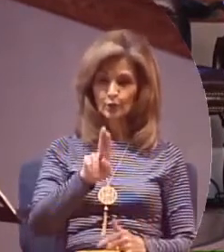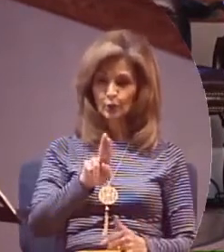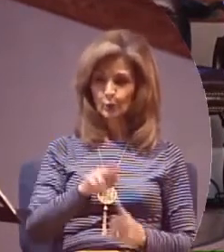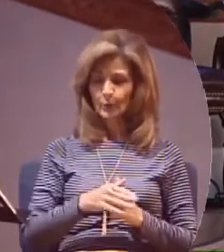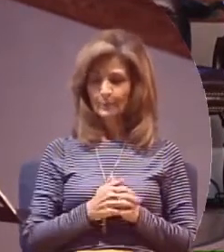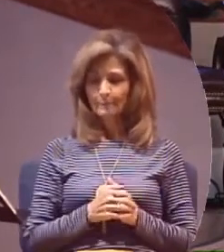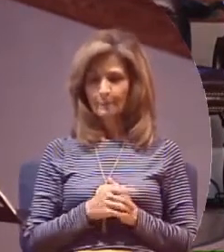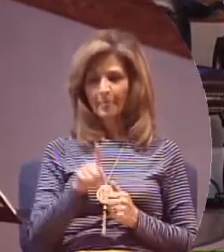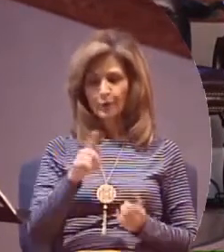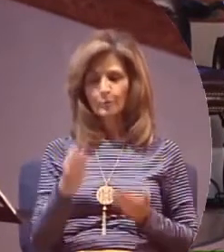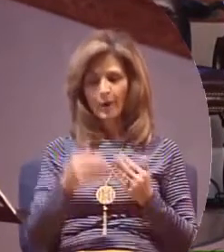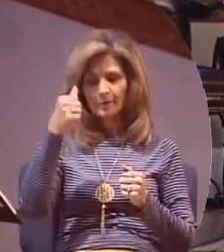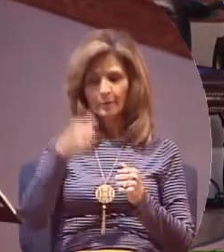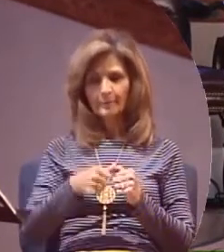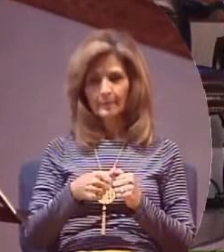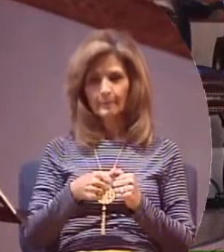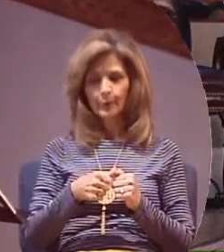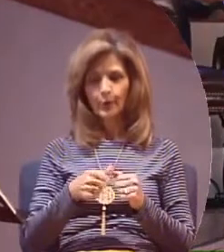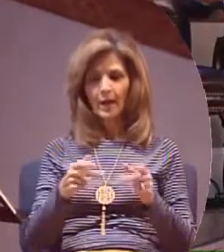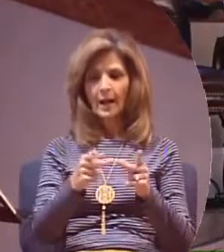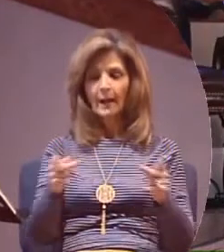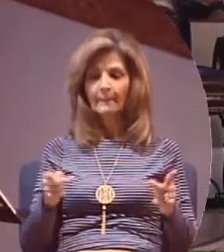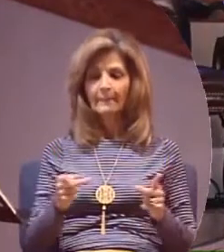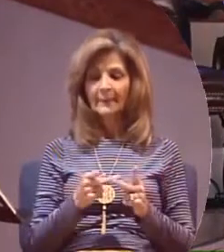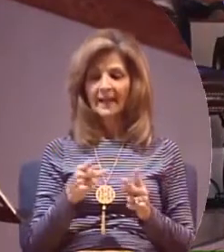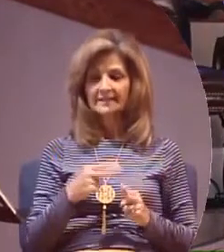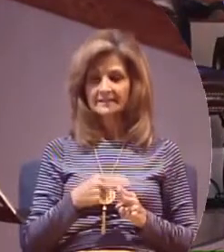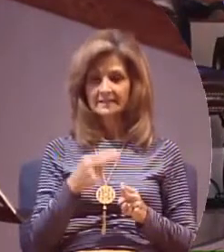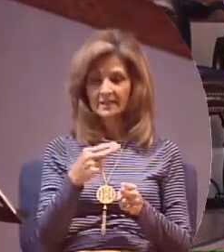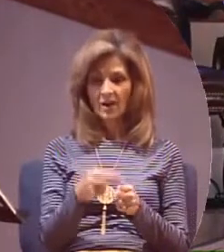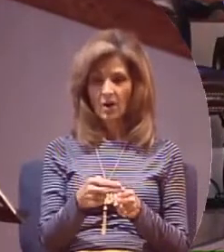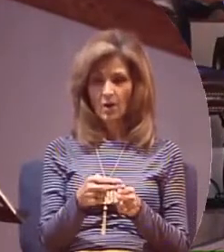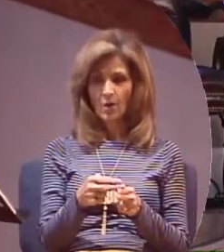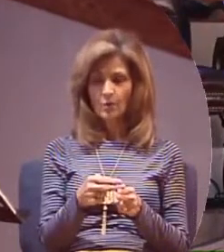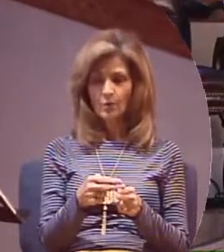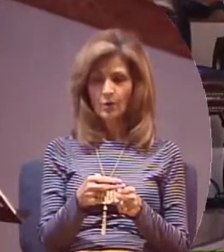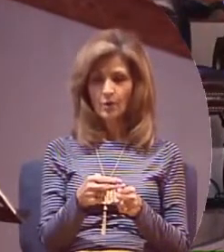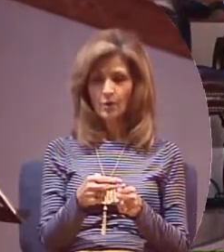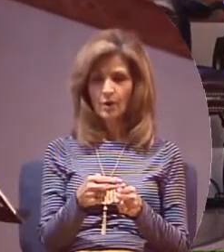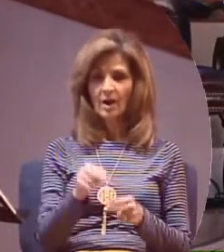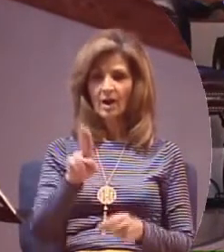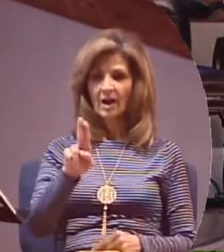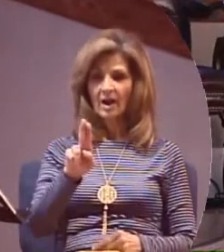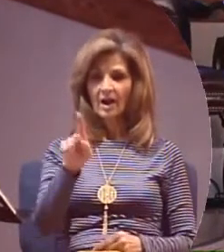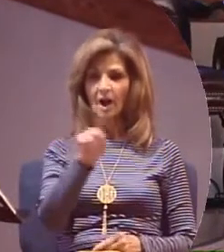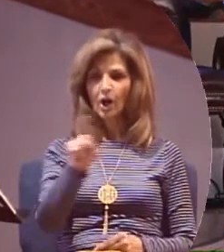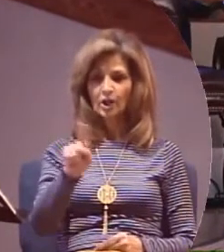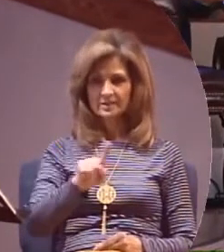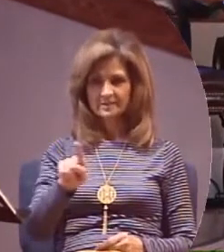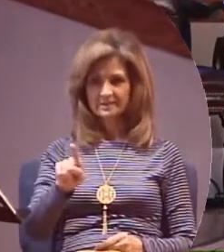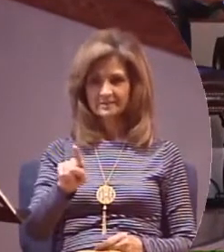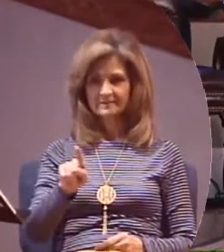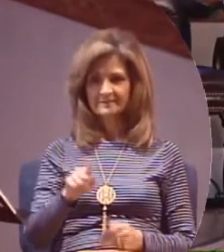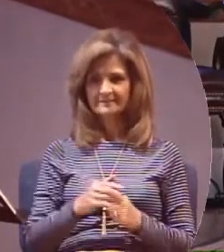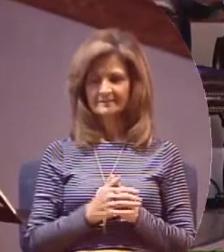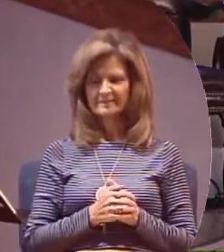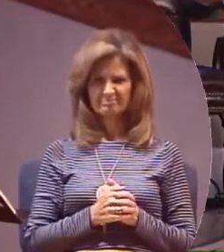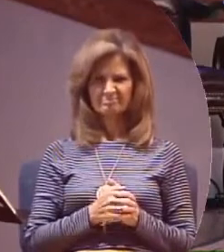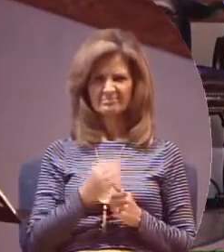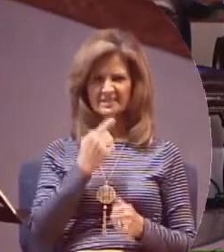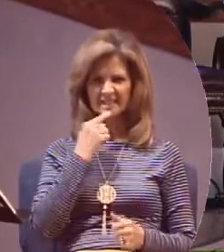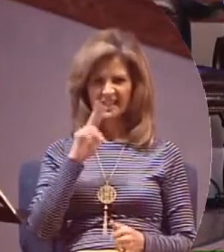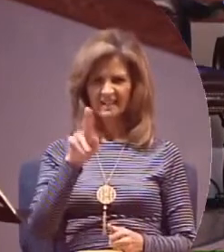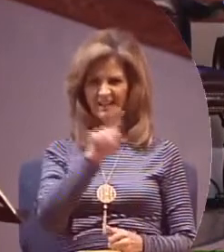that you would be familiar with, would be a place by the name of Uz. You say,